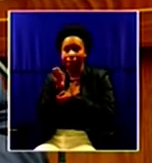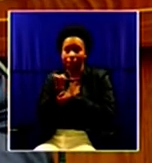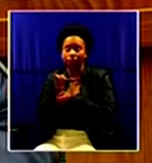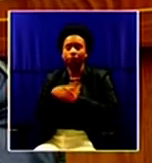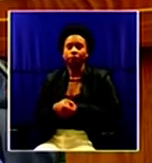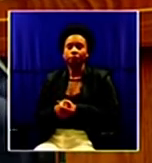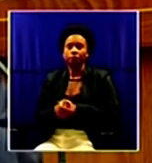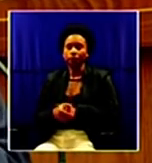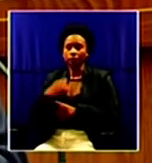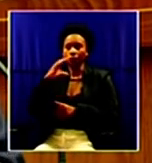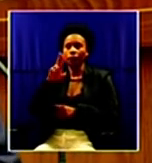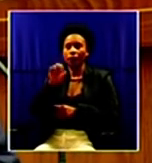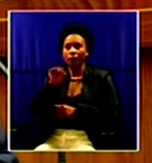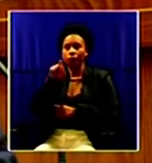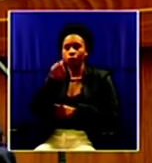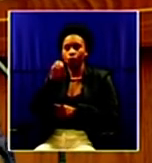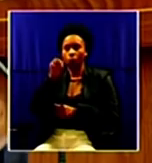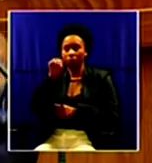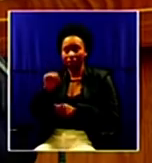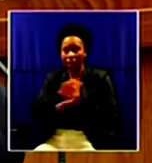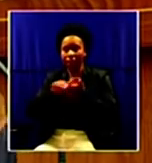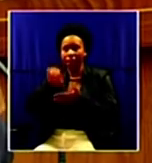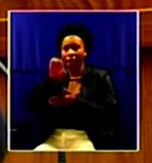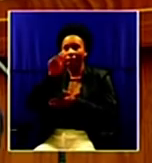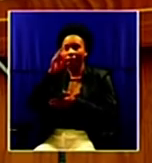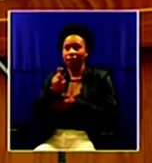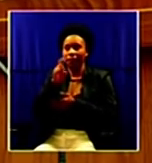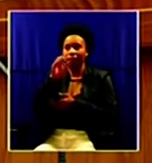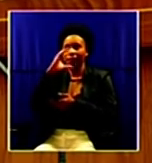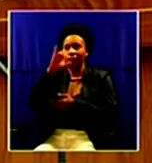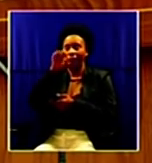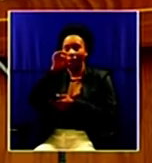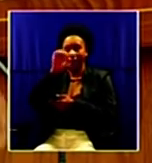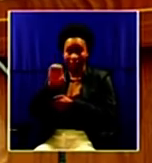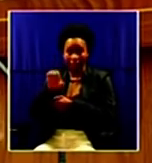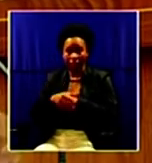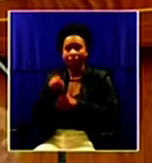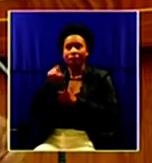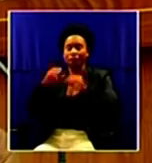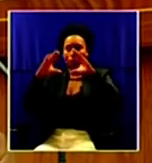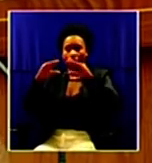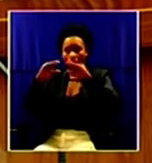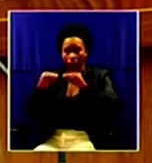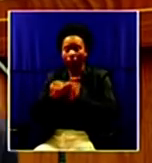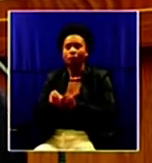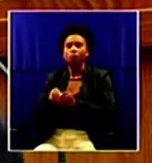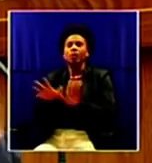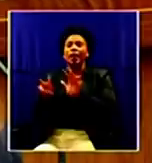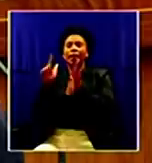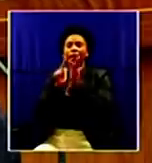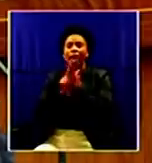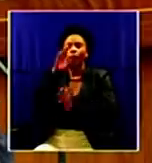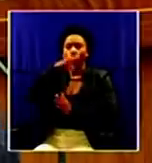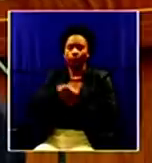Customs and excise operations are reducing the illicit movement of goods across borders, assisted